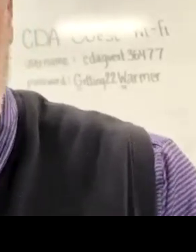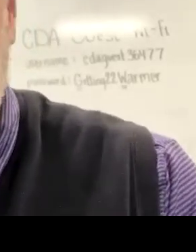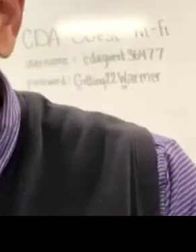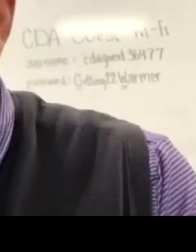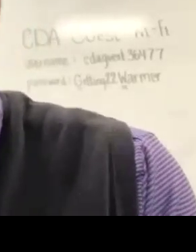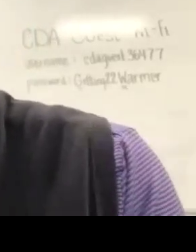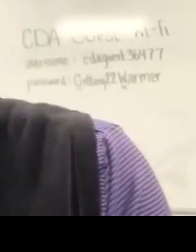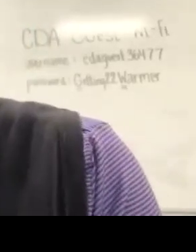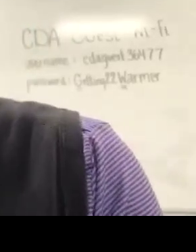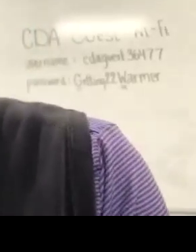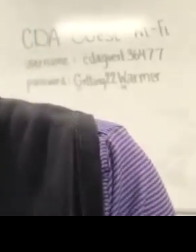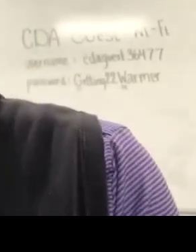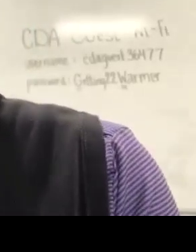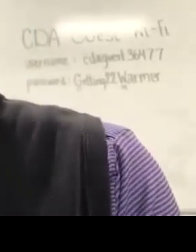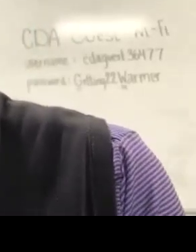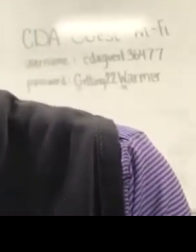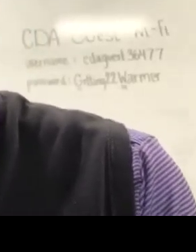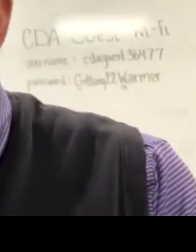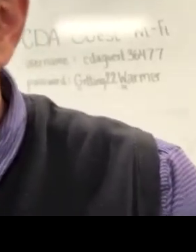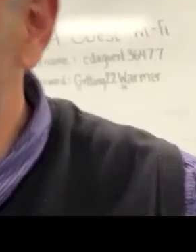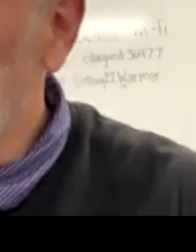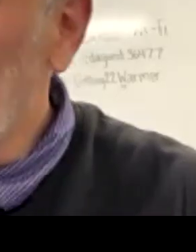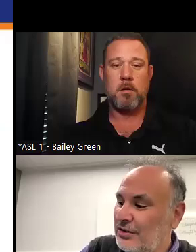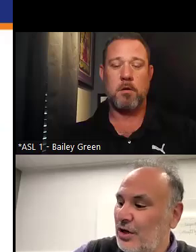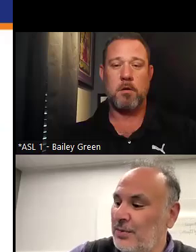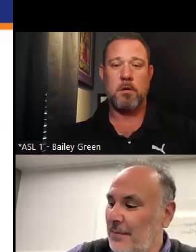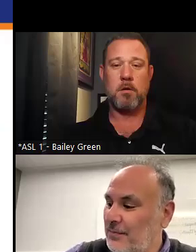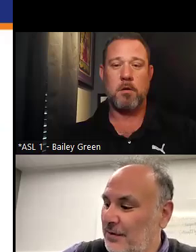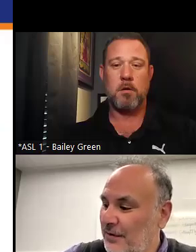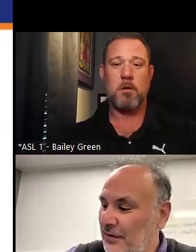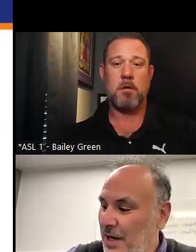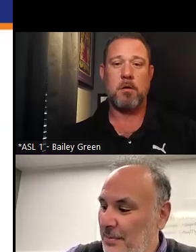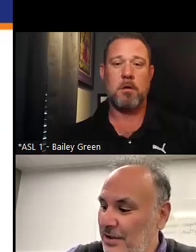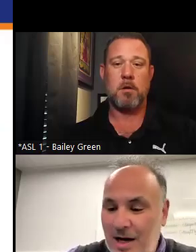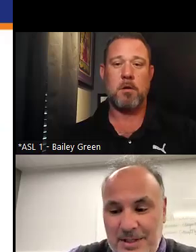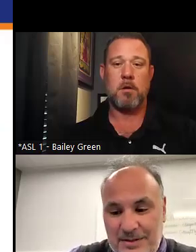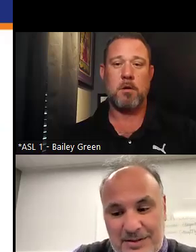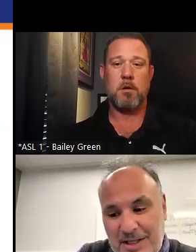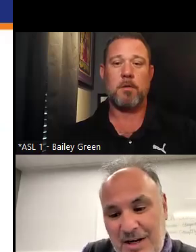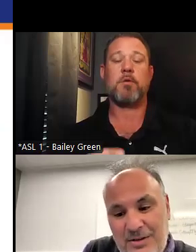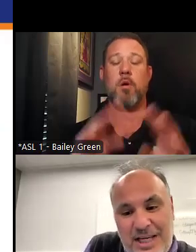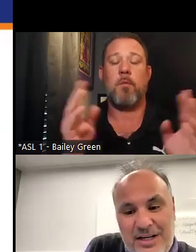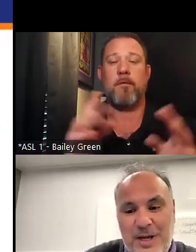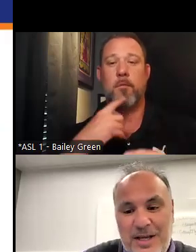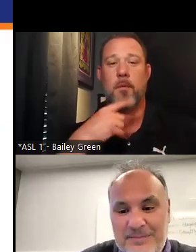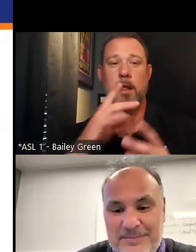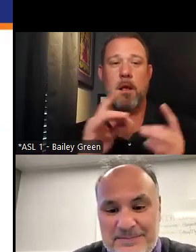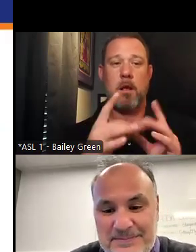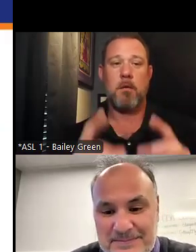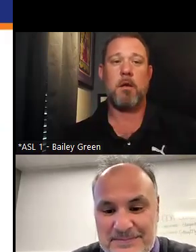Yeah, so I think we're moving on to Carol to open up for public comment. Carol, take it